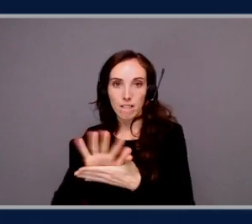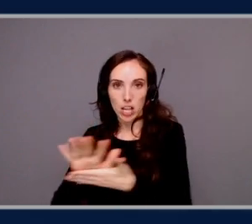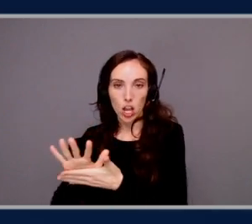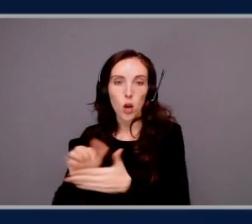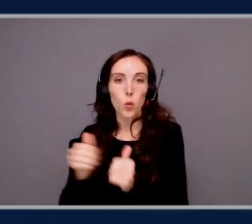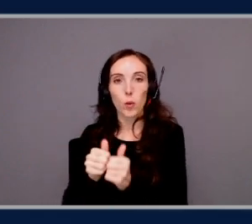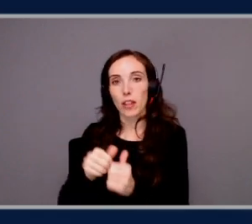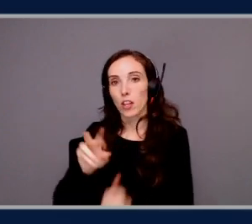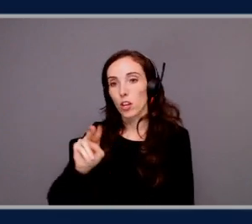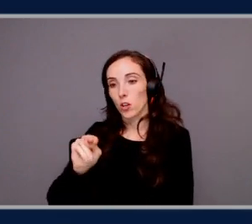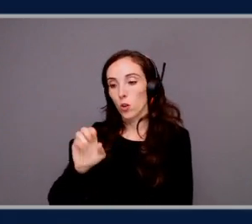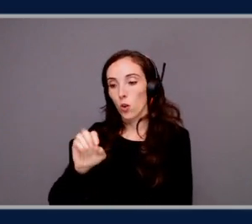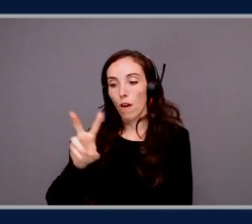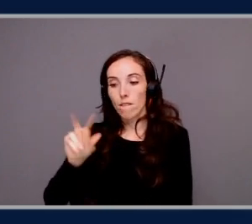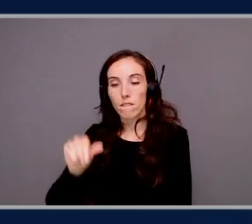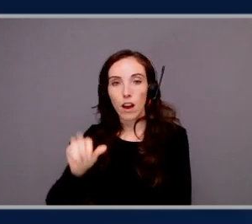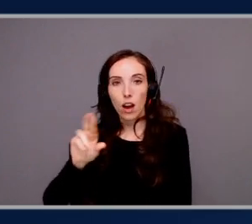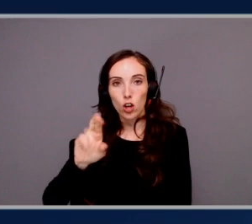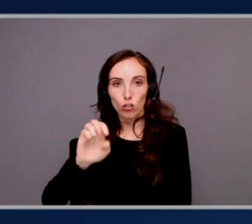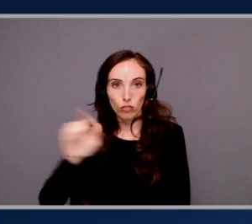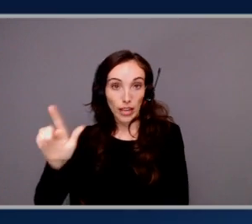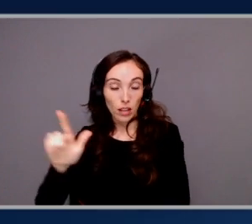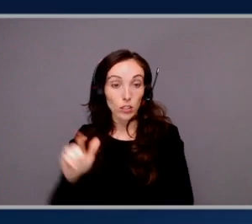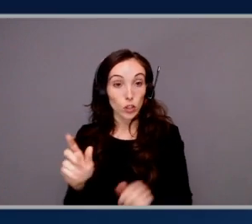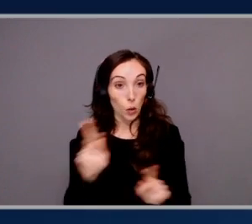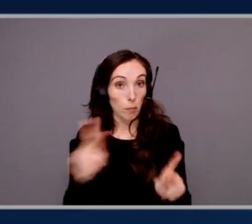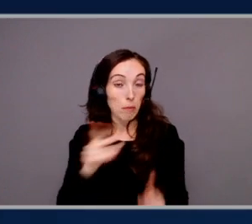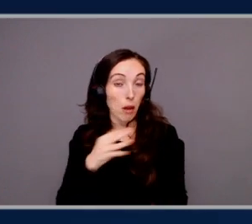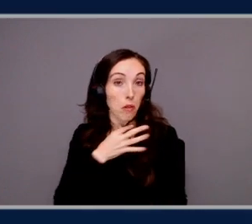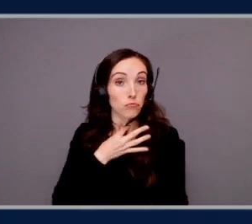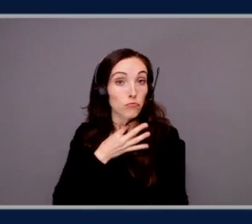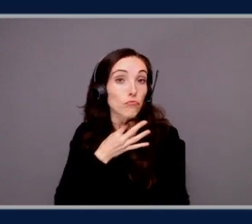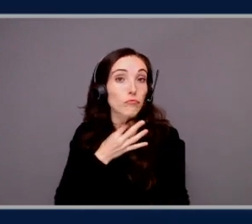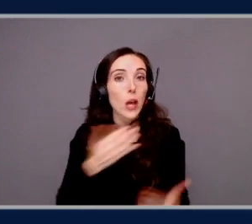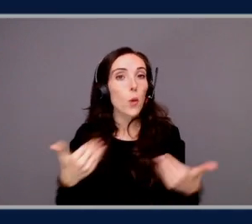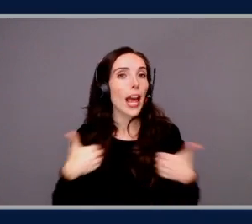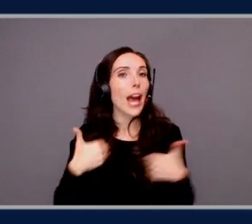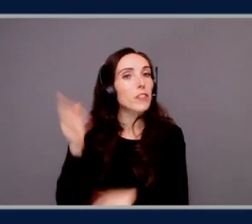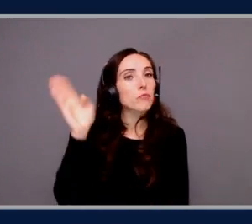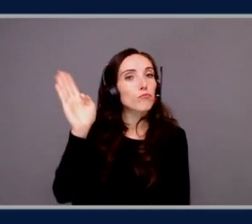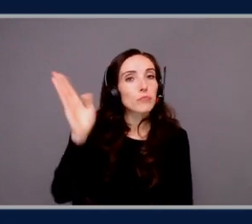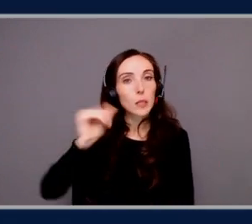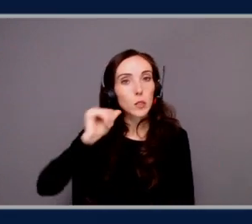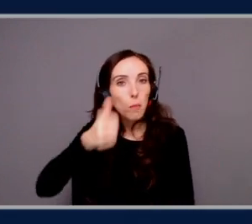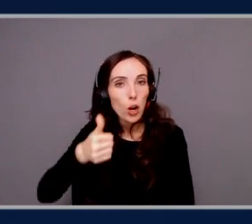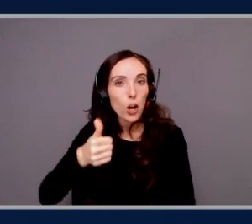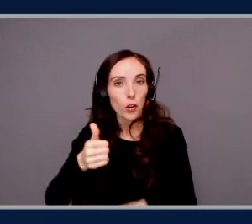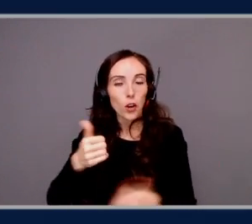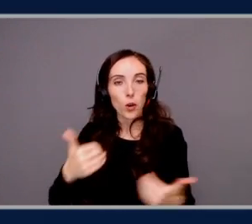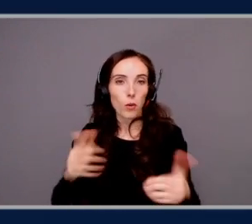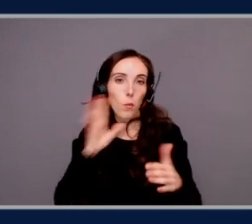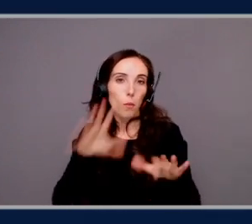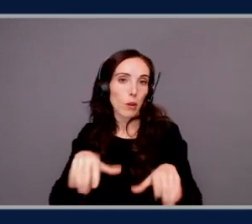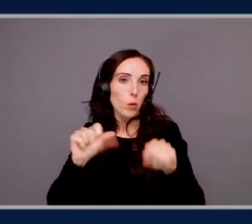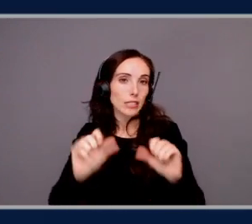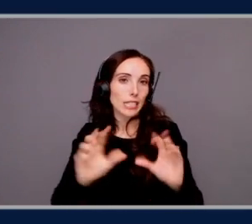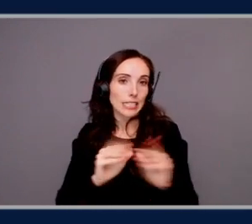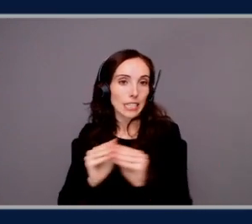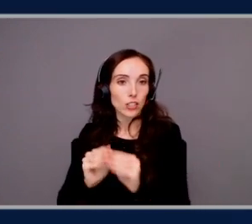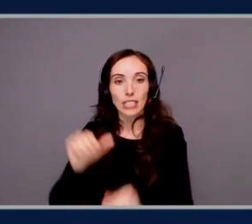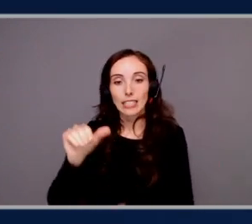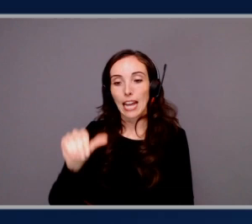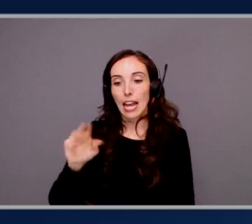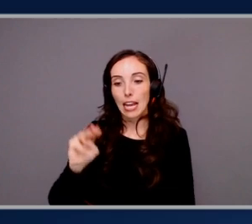really well. And actually, if people are interested in this, we actually do have a seminar on it tomorrow, a session on it tomorrow. Okay. AMZ